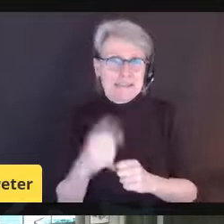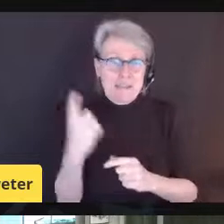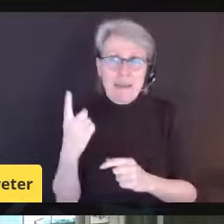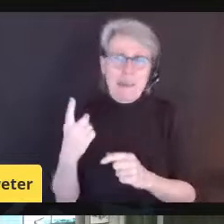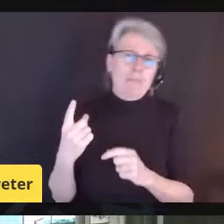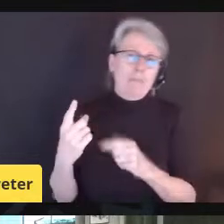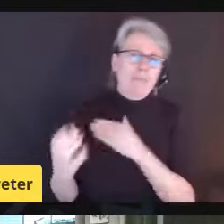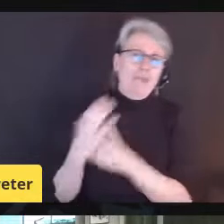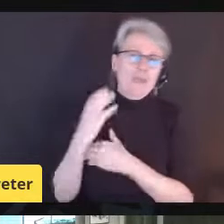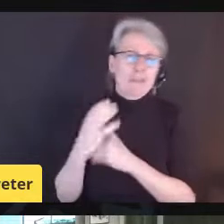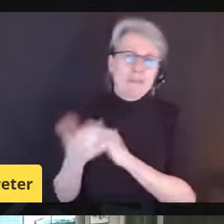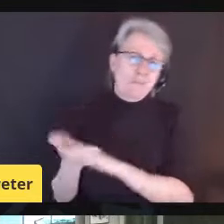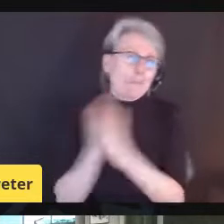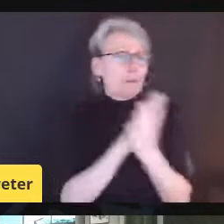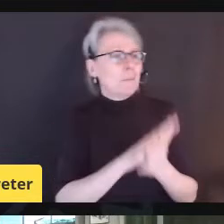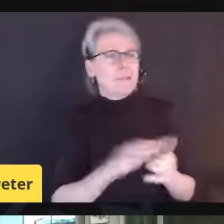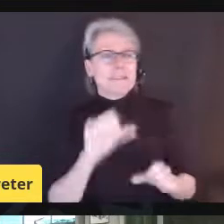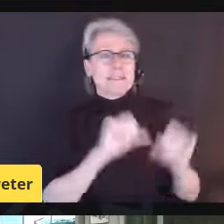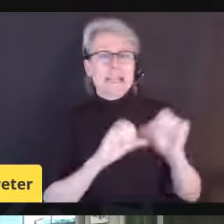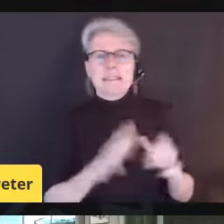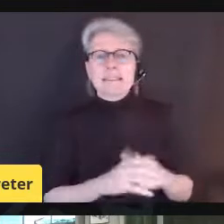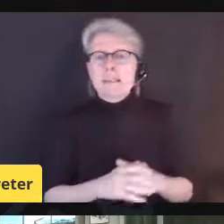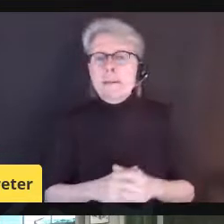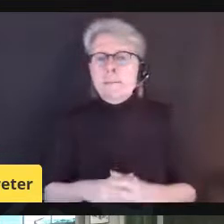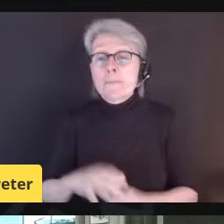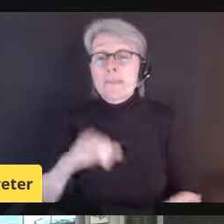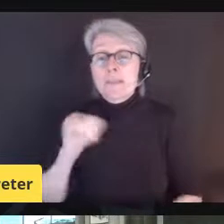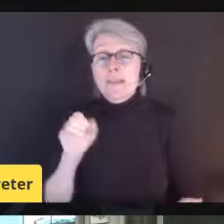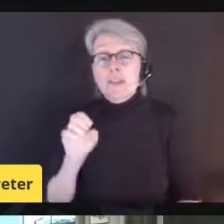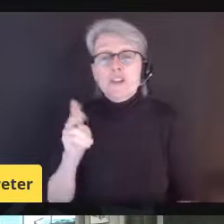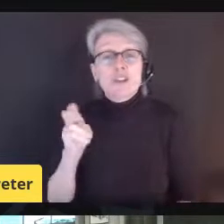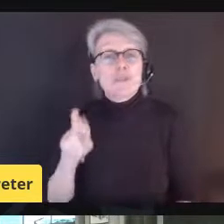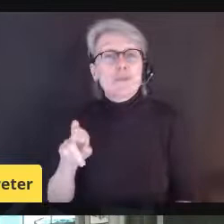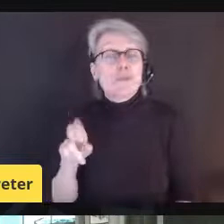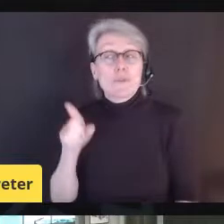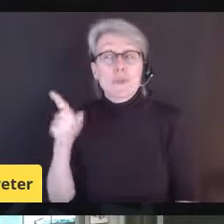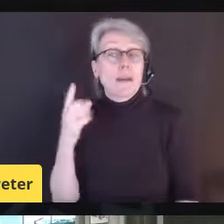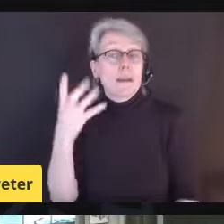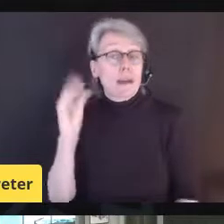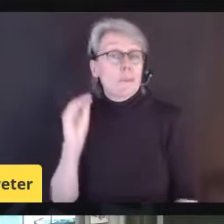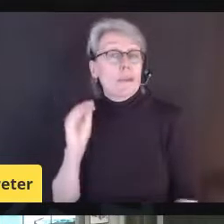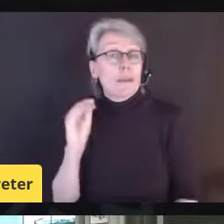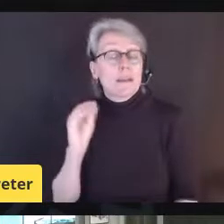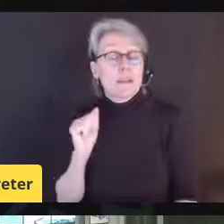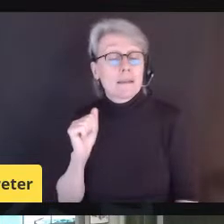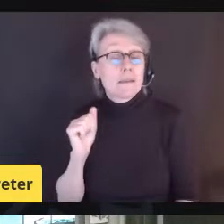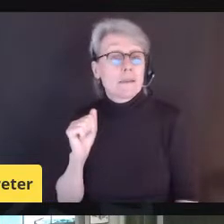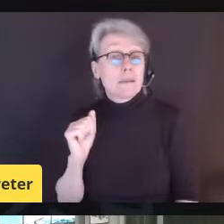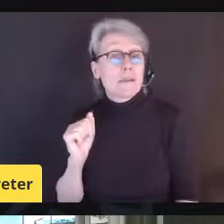I like to tell everybody I was headhunted because I was an employment company that